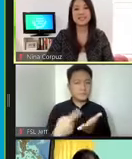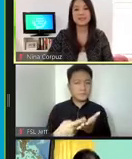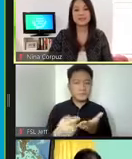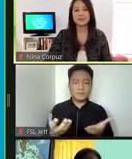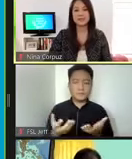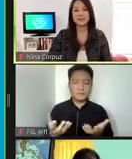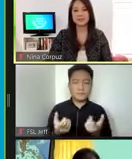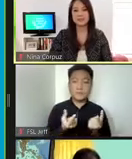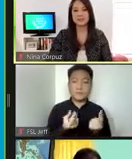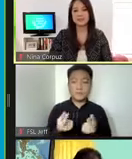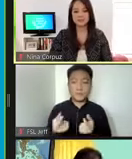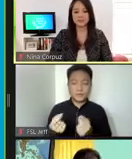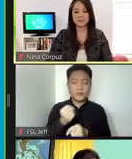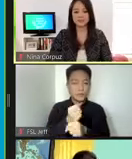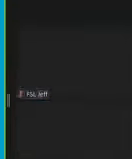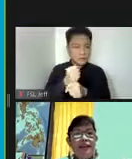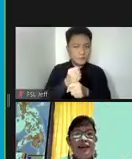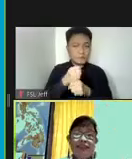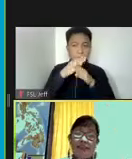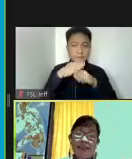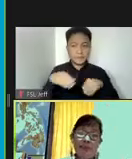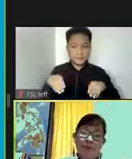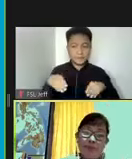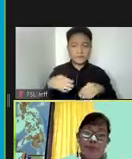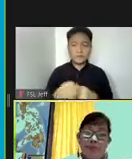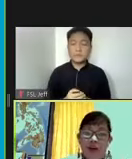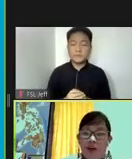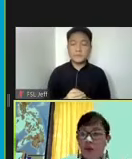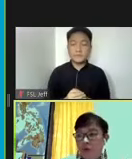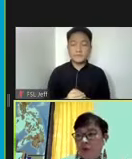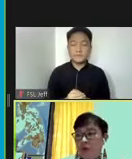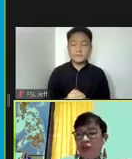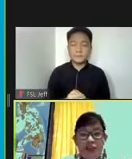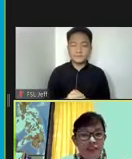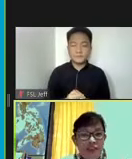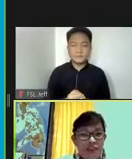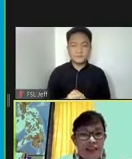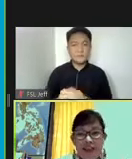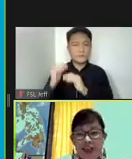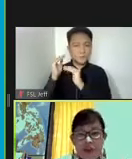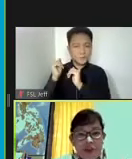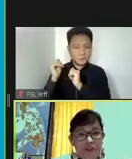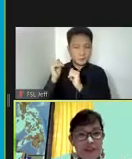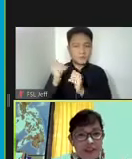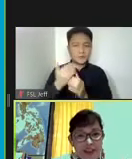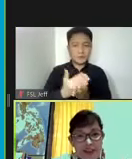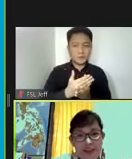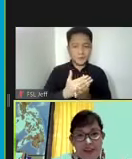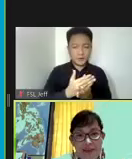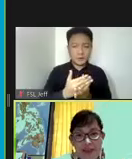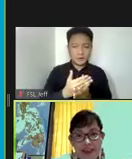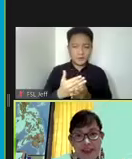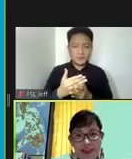the slide. I don't know if my slides are showing now.